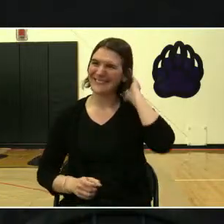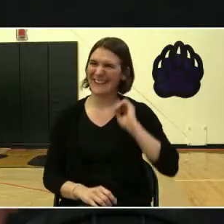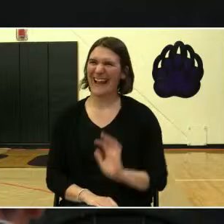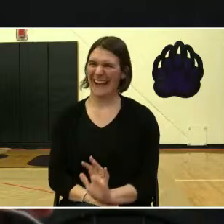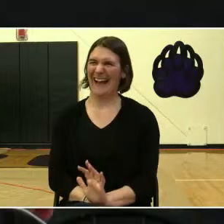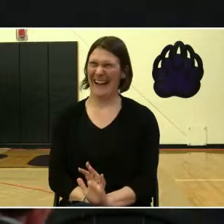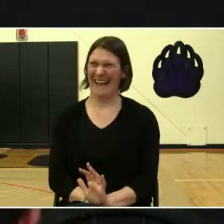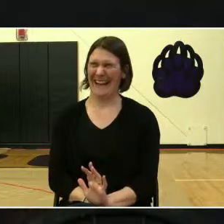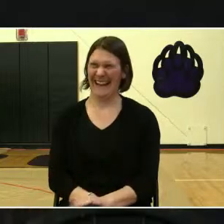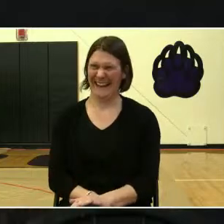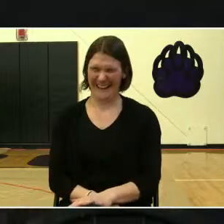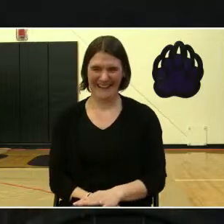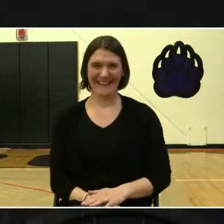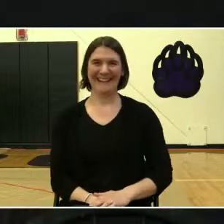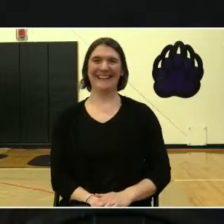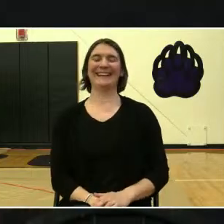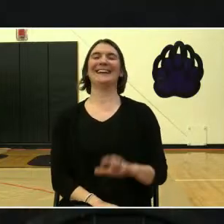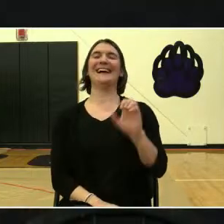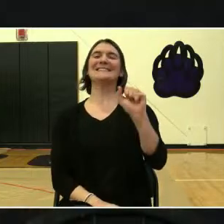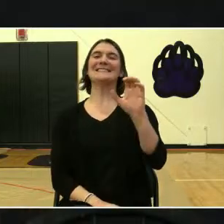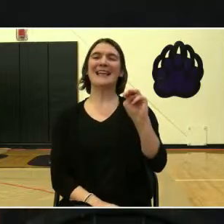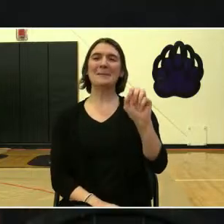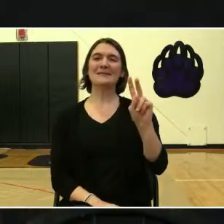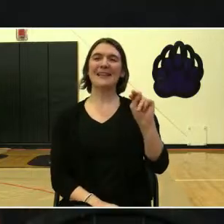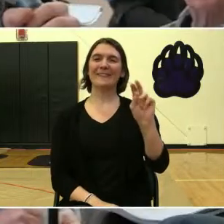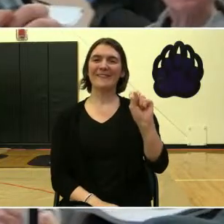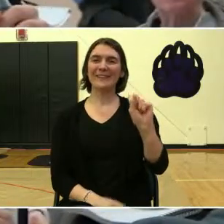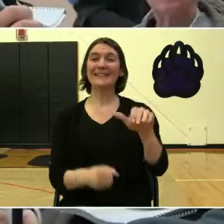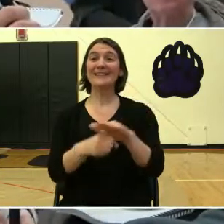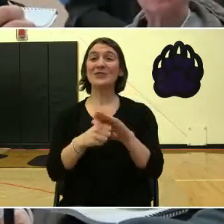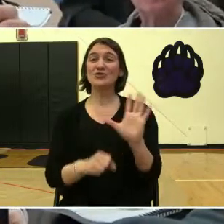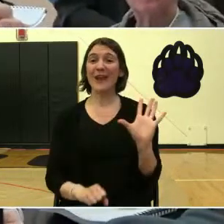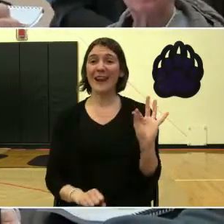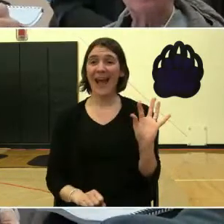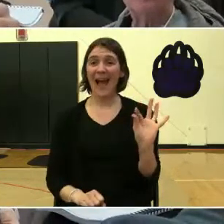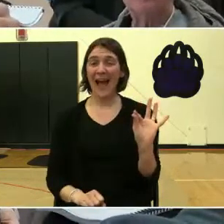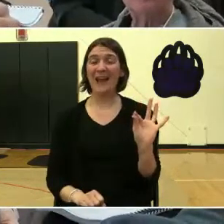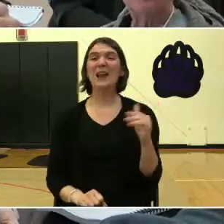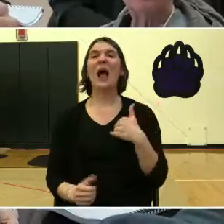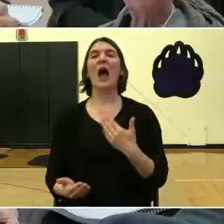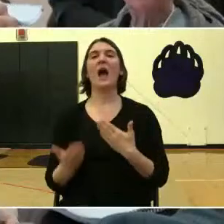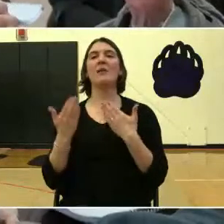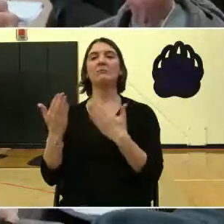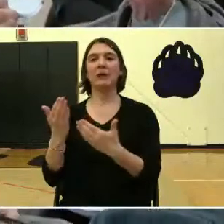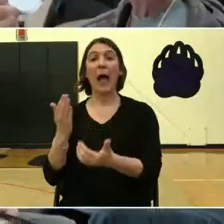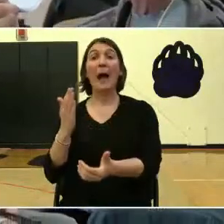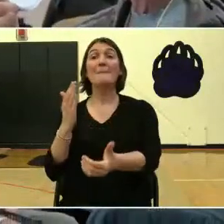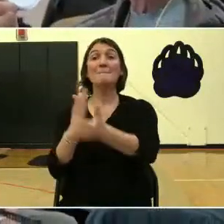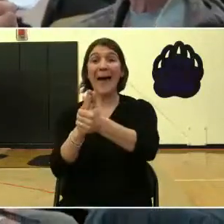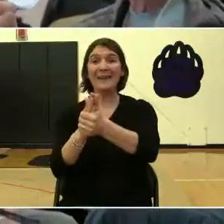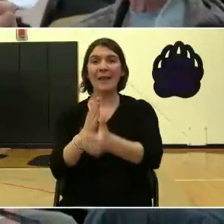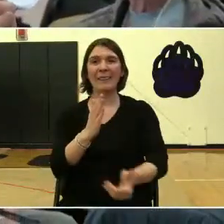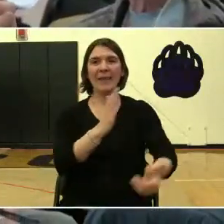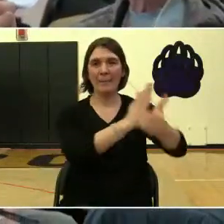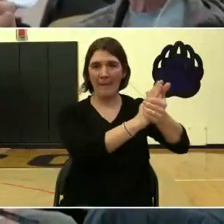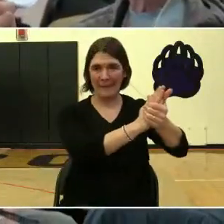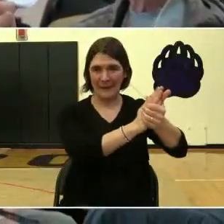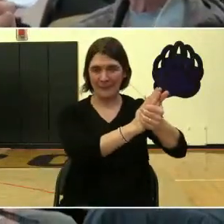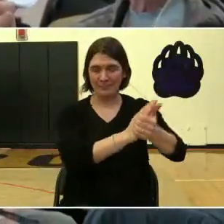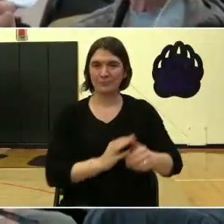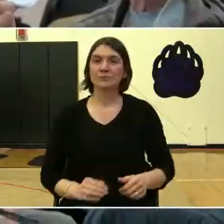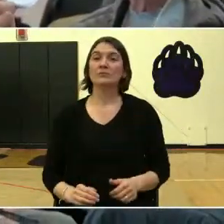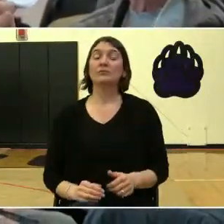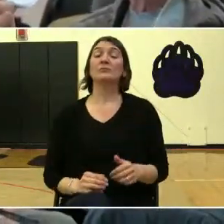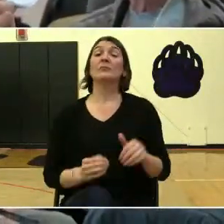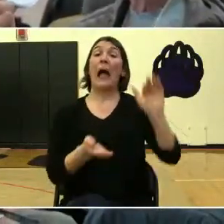Stevens hi Sam Stevens District 9 I motion to amend the grace Amendment such